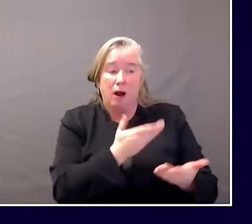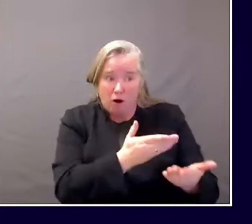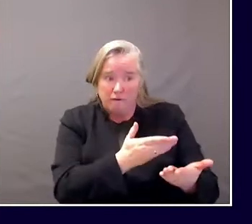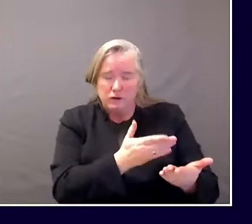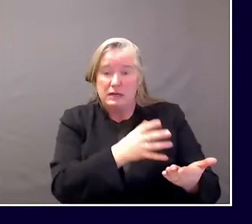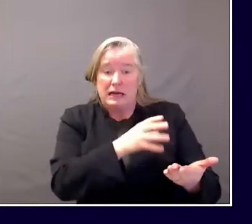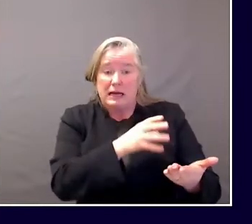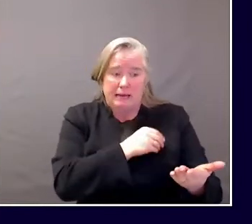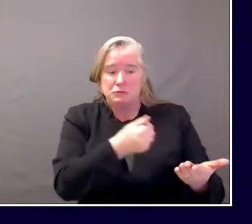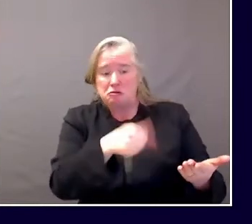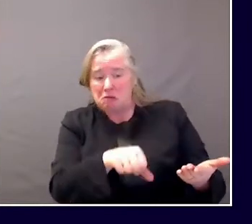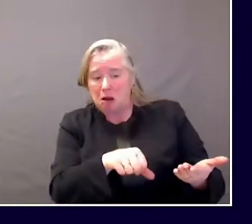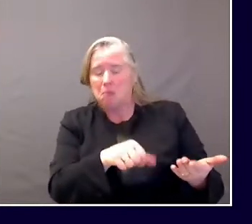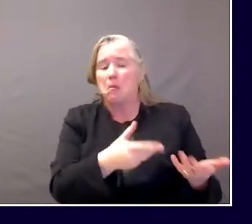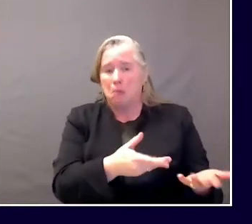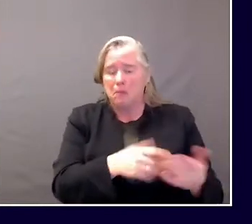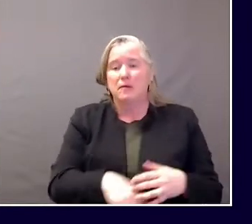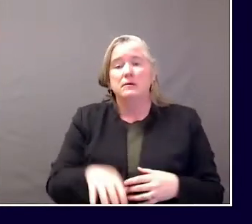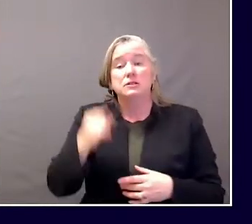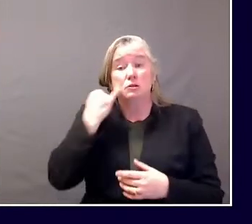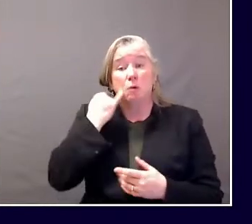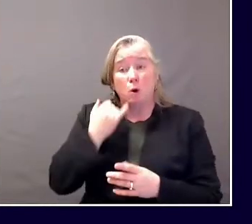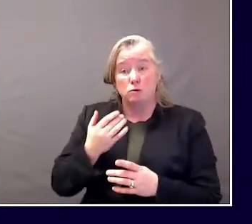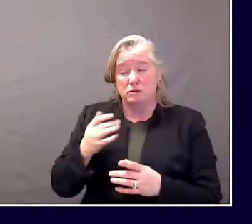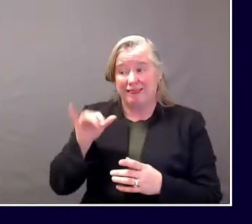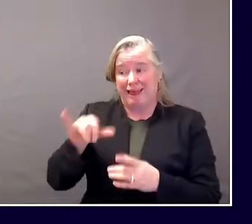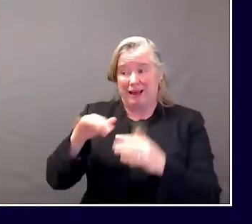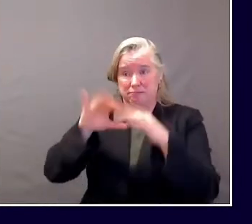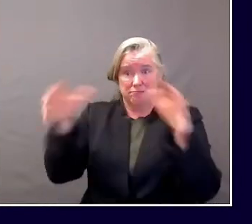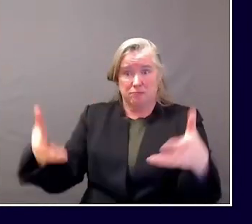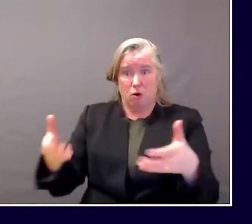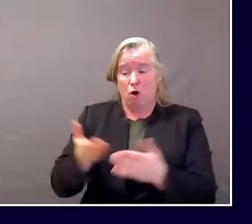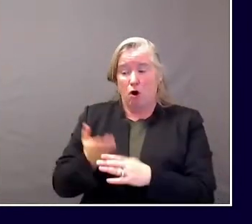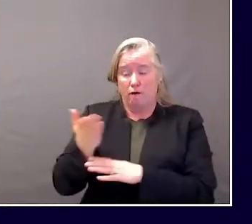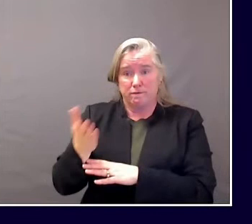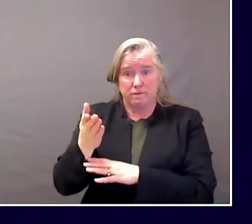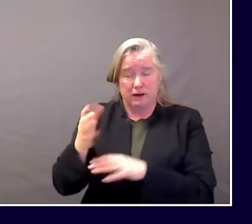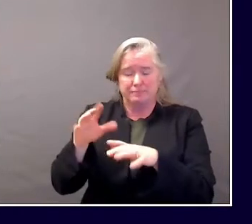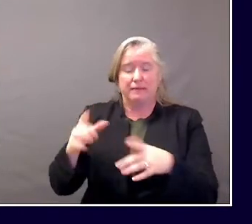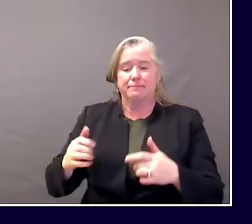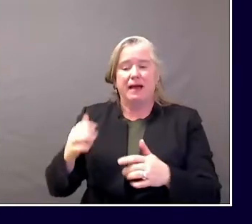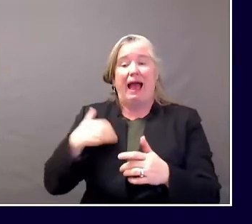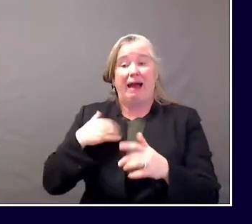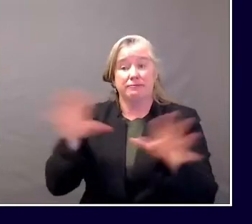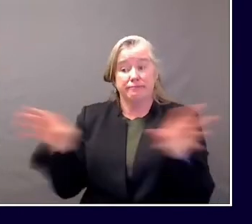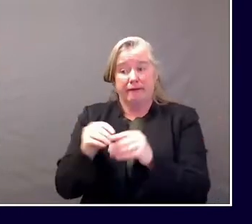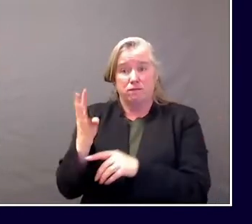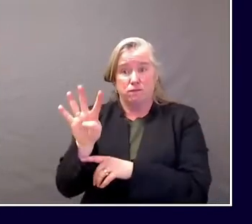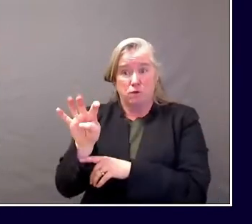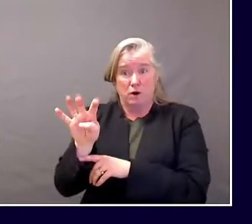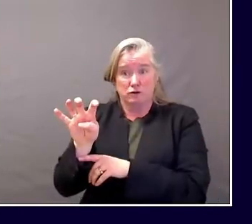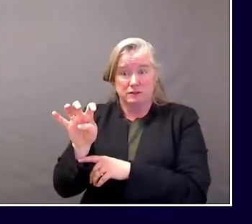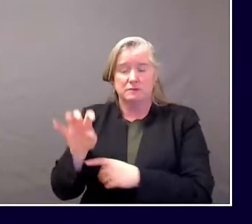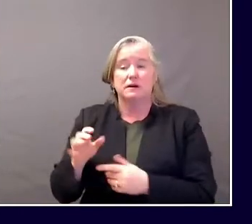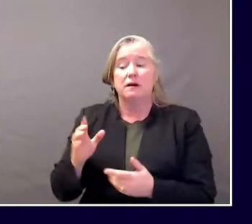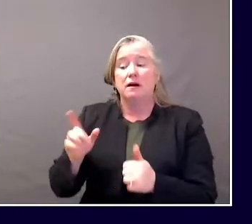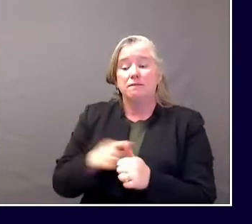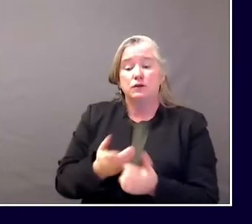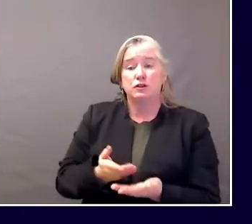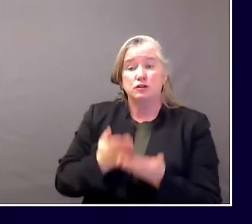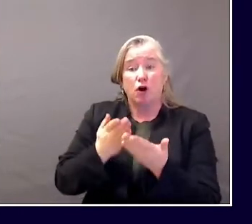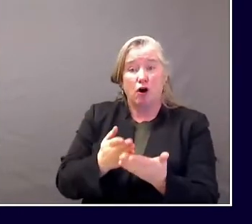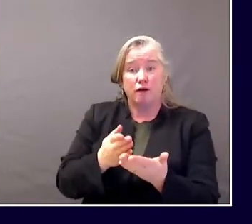shore up. If there are 400 people in a facility, but the first clinic only offered vaccine to a third of